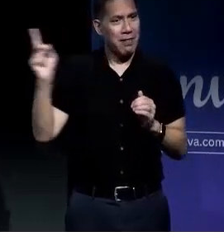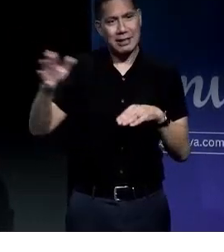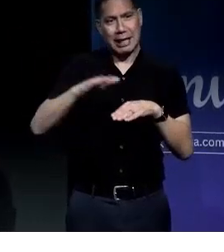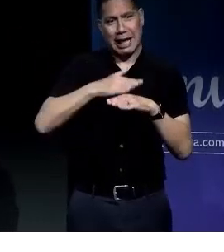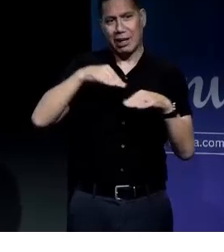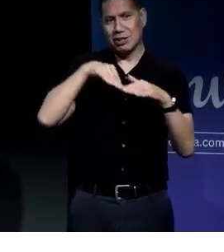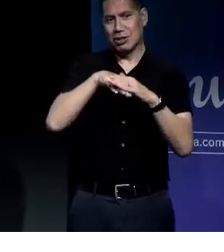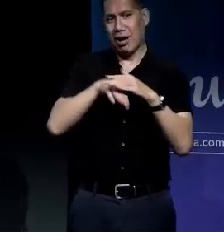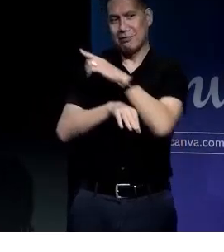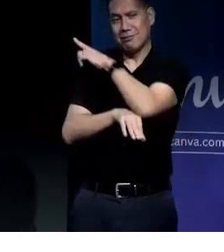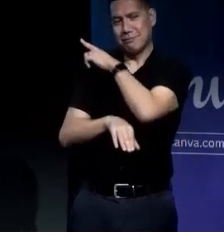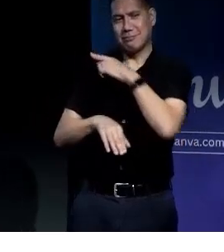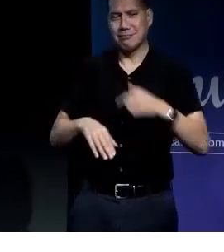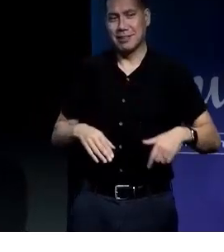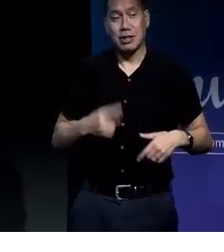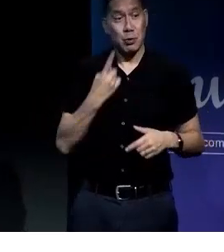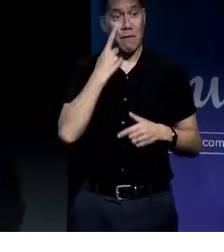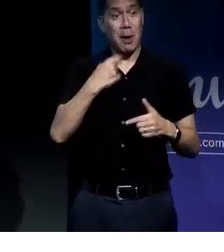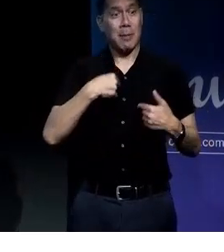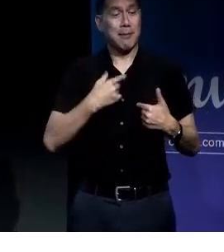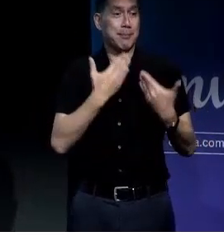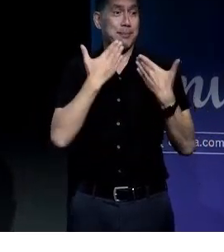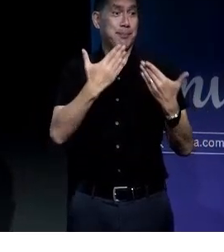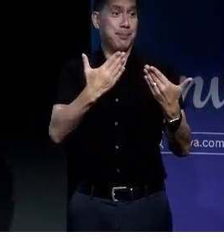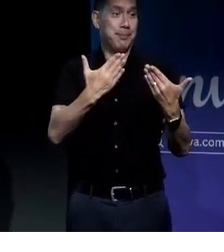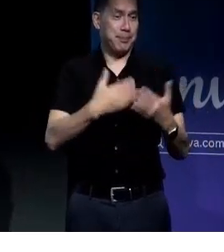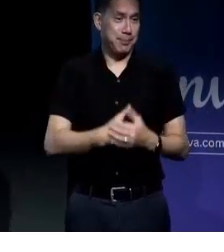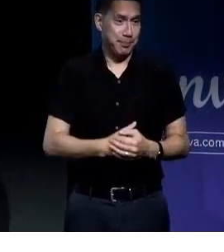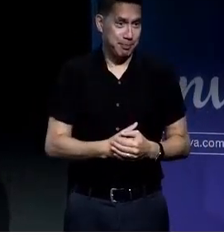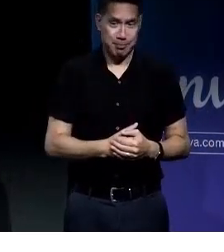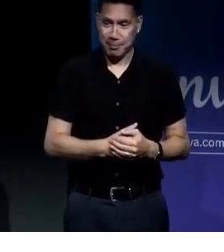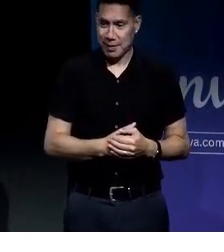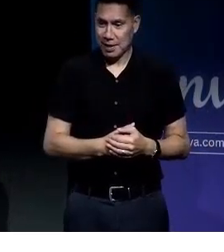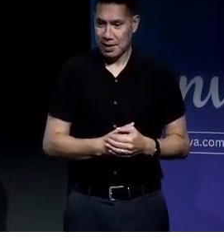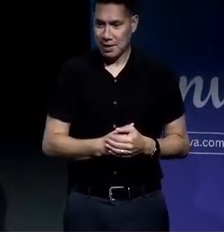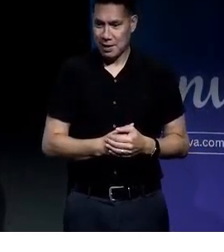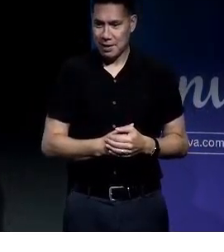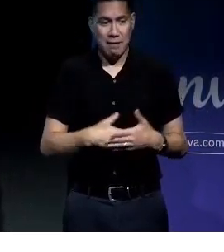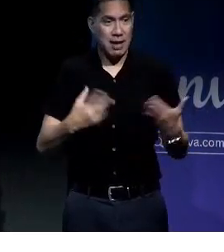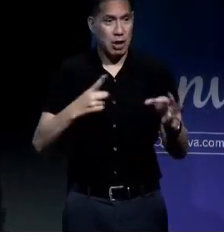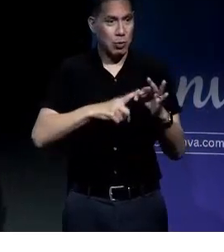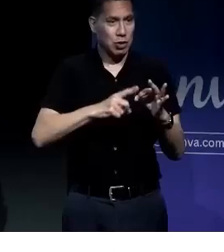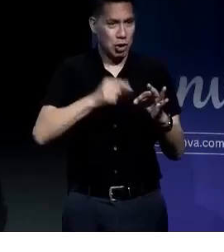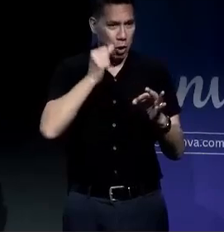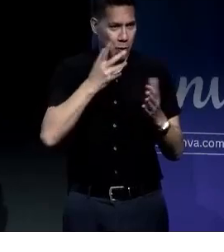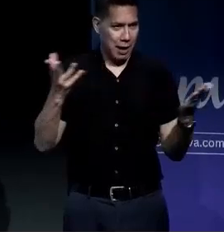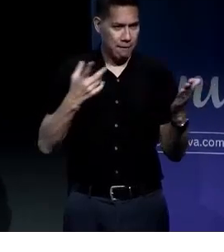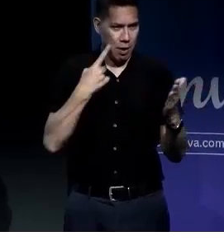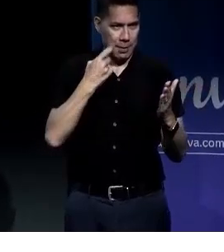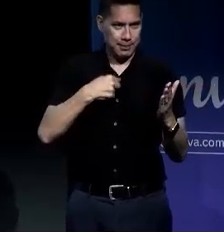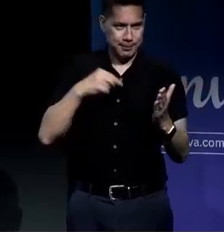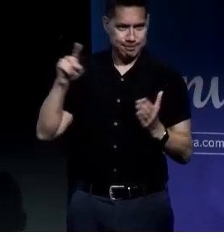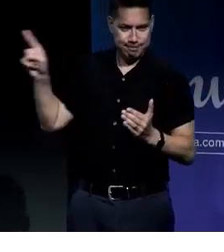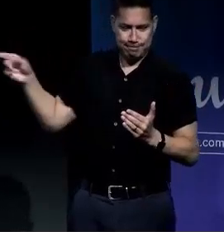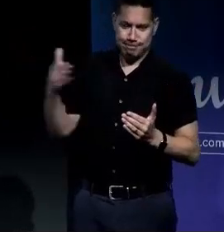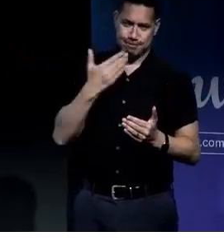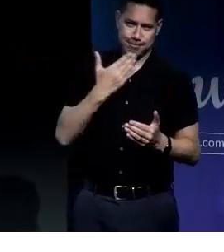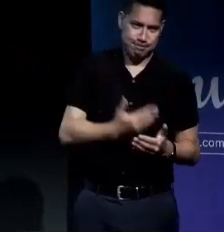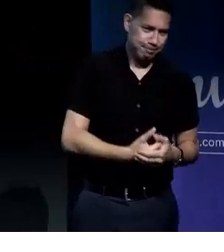bomb. That's where you can find me. Thank you very much. I think we're going to do questions somewhere if you need to dig in.